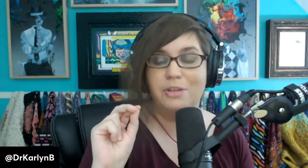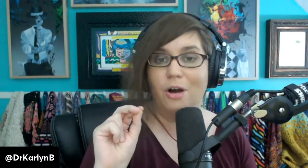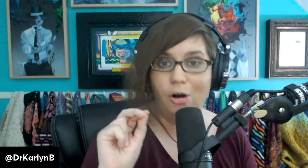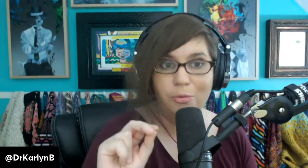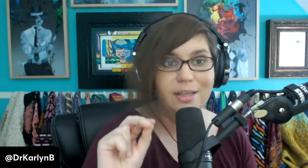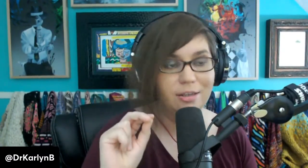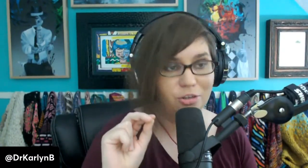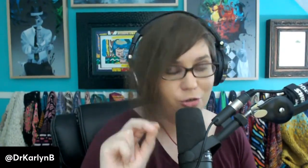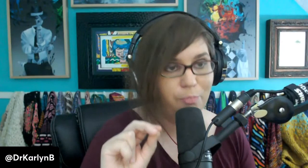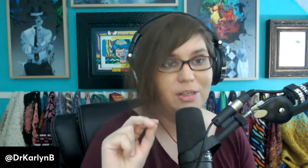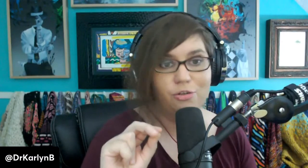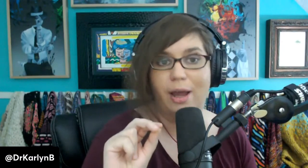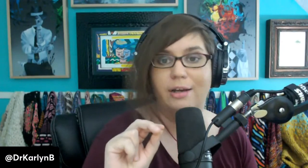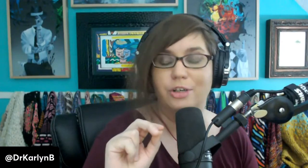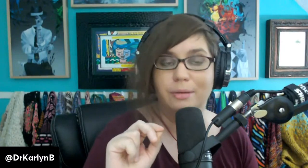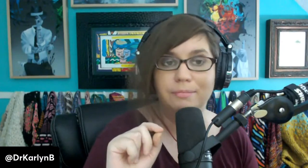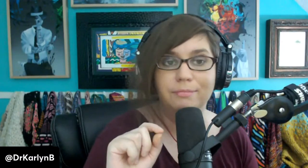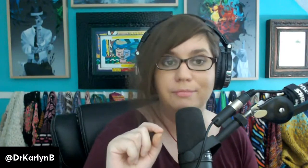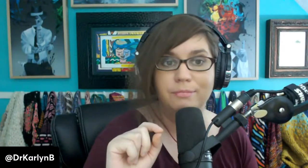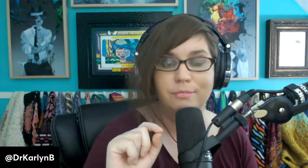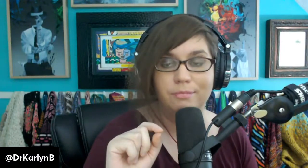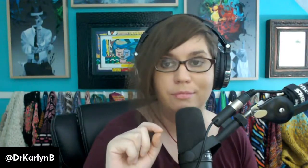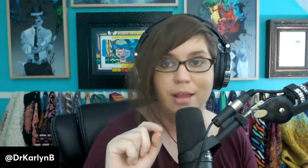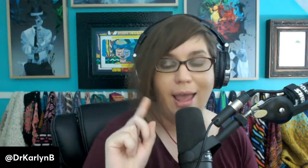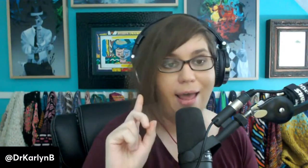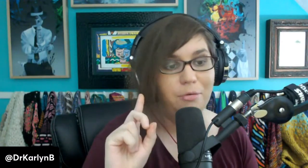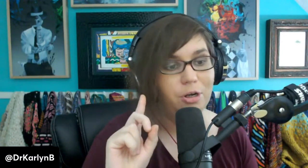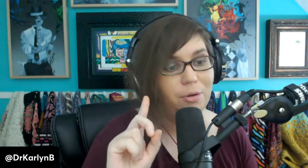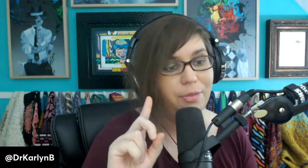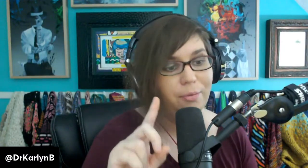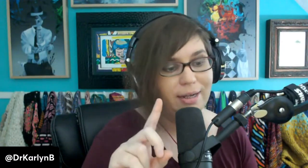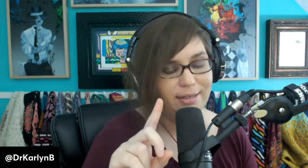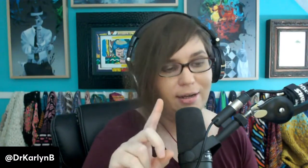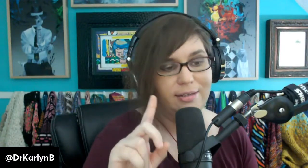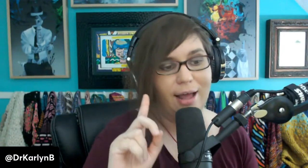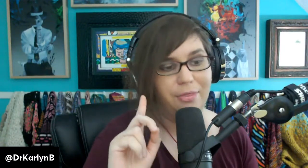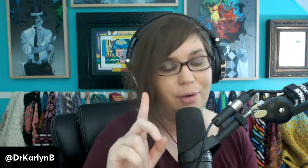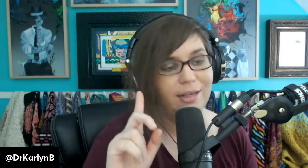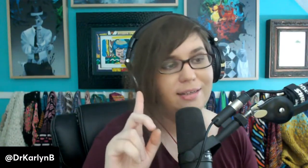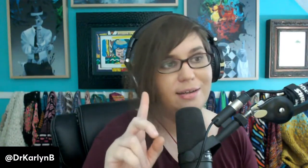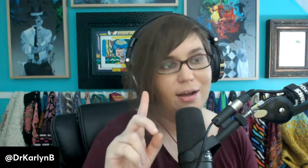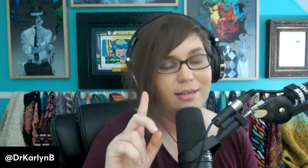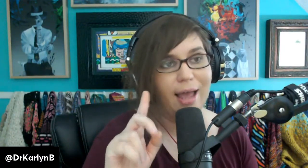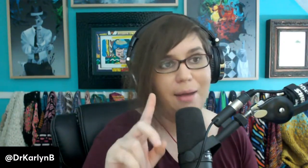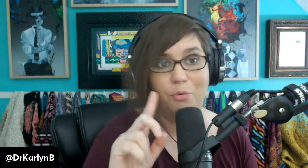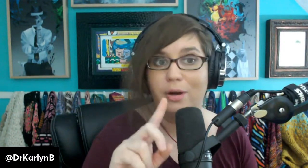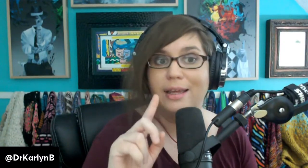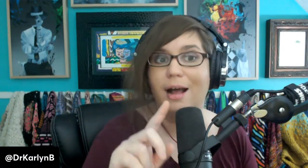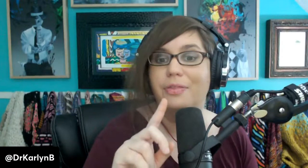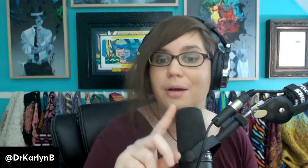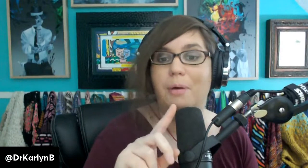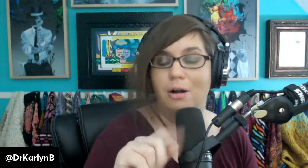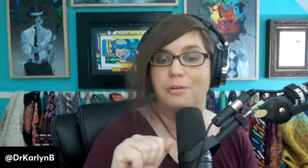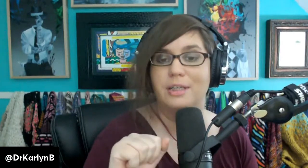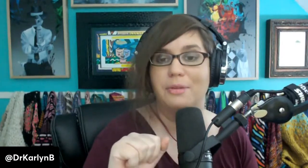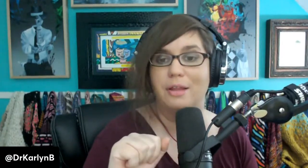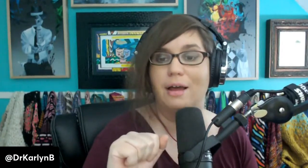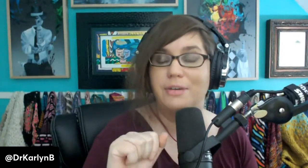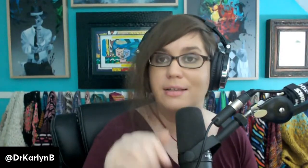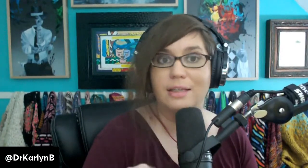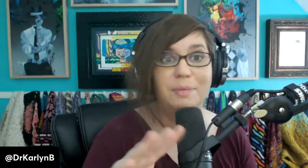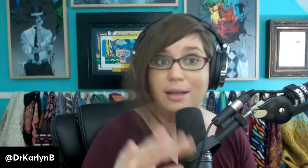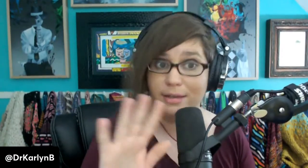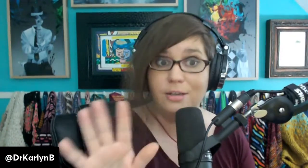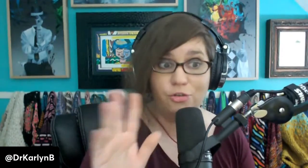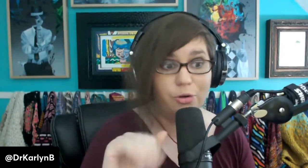It was always a stupid strategy. And you know what the right sucks at? The right sucks at pointing out the hypocrisy when the left